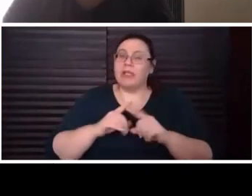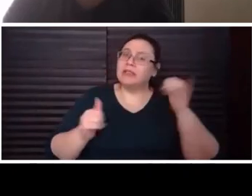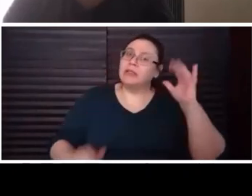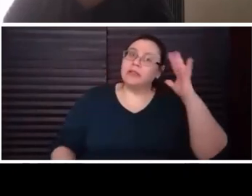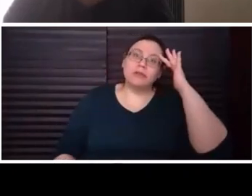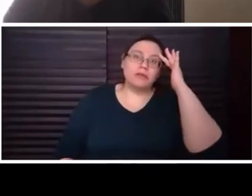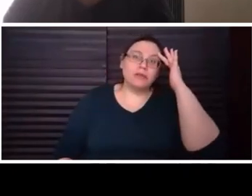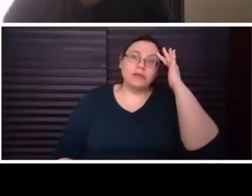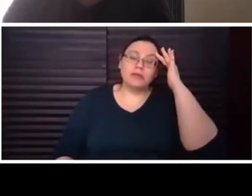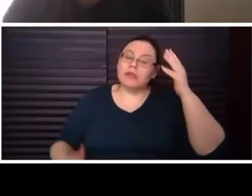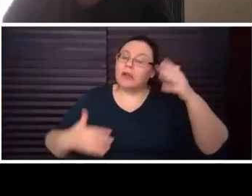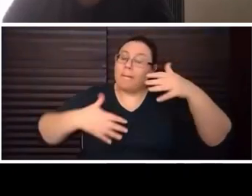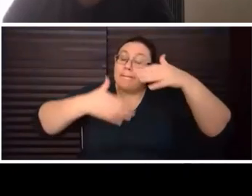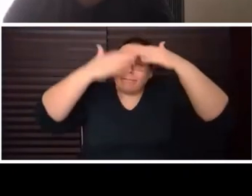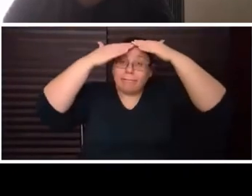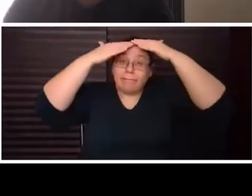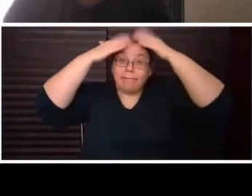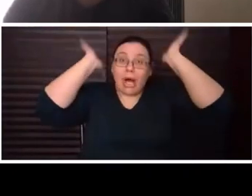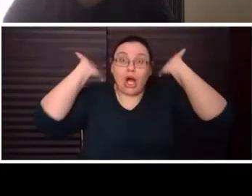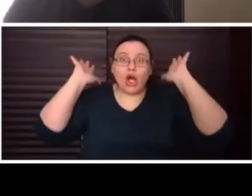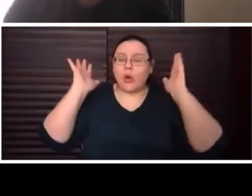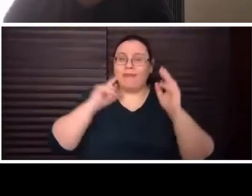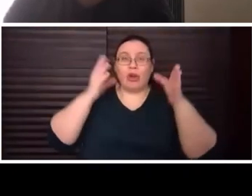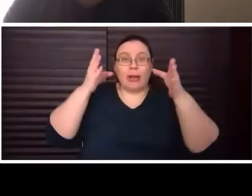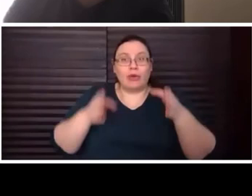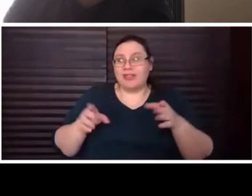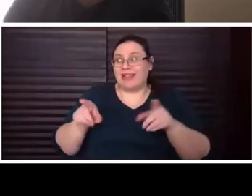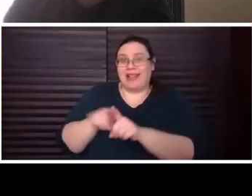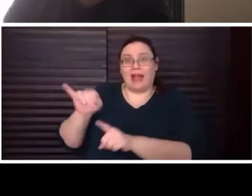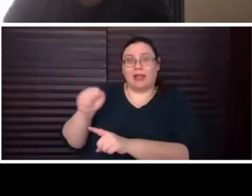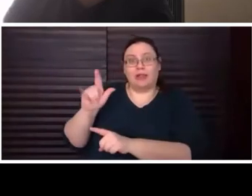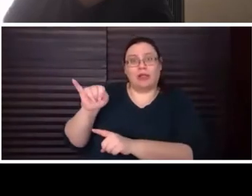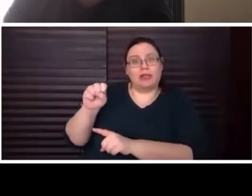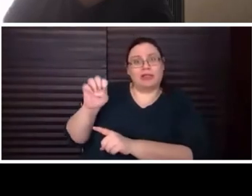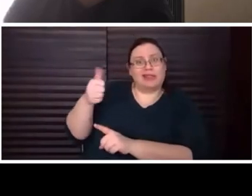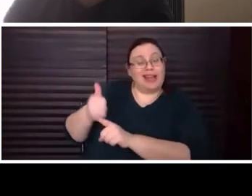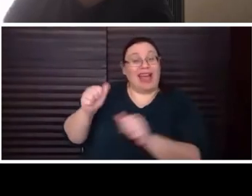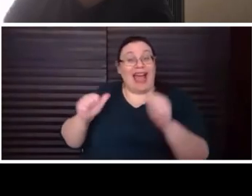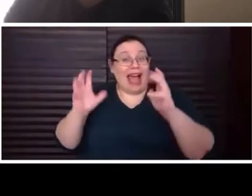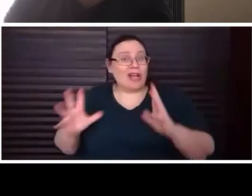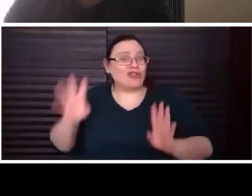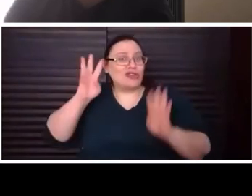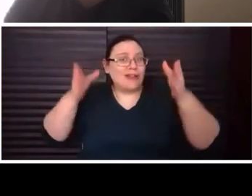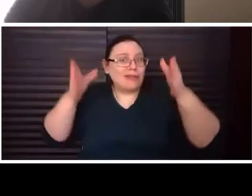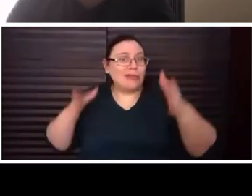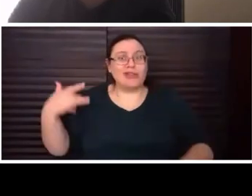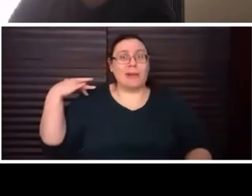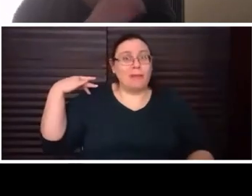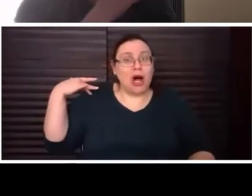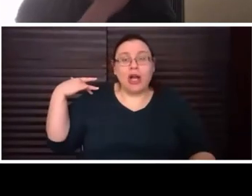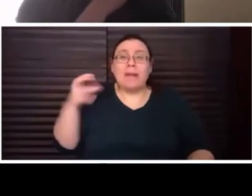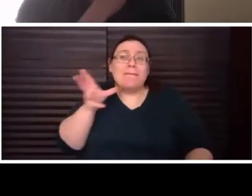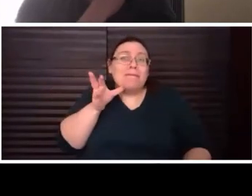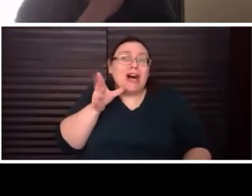so daunting to, someone like Jaleesa, who is an actress, a creative person, a model, a mother